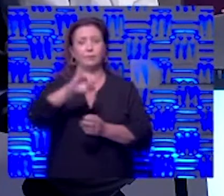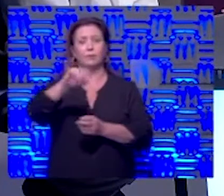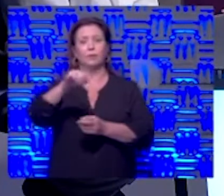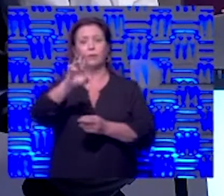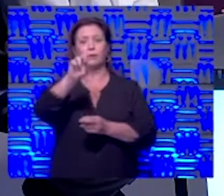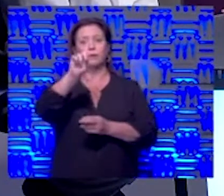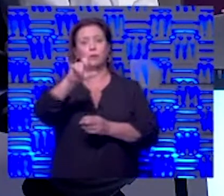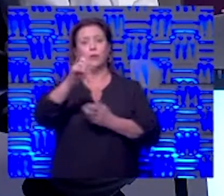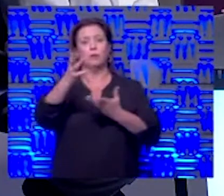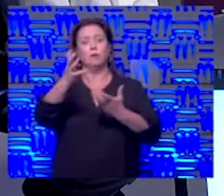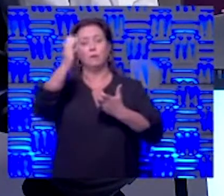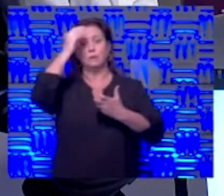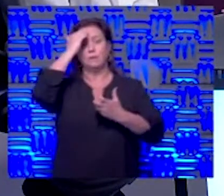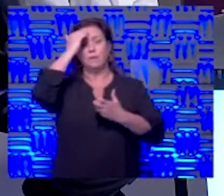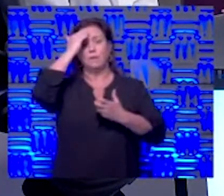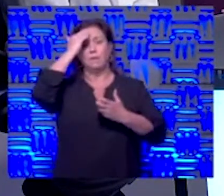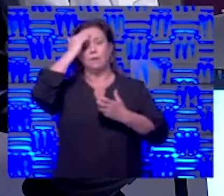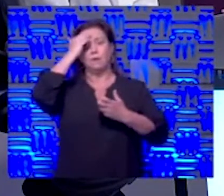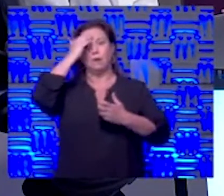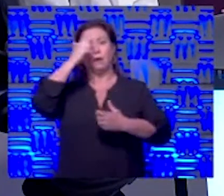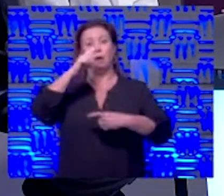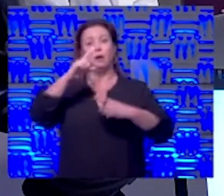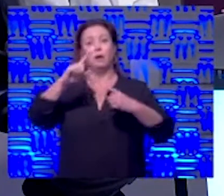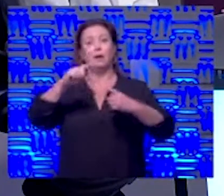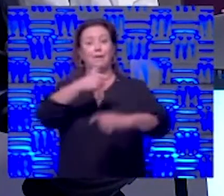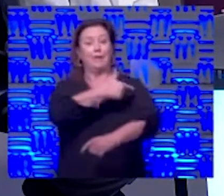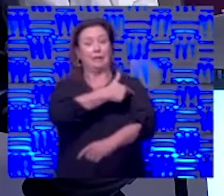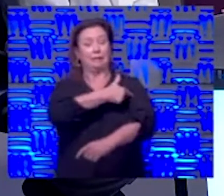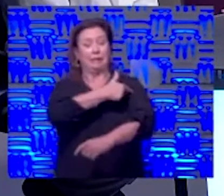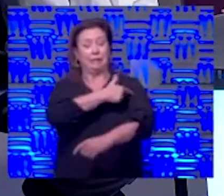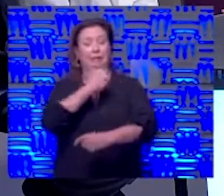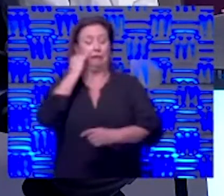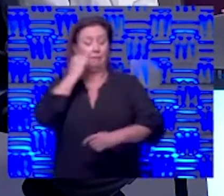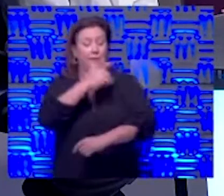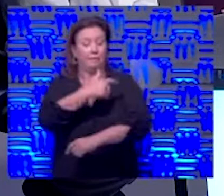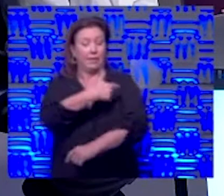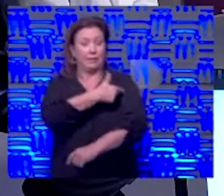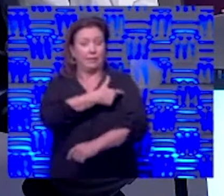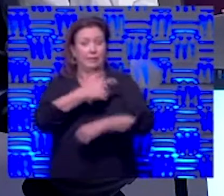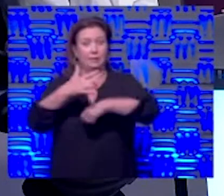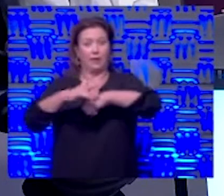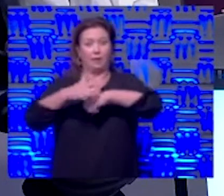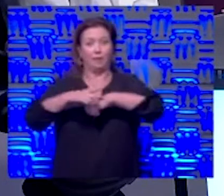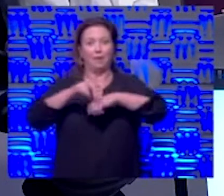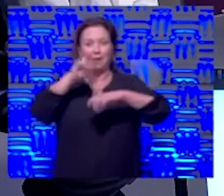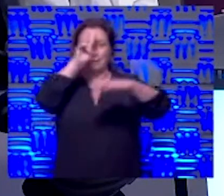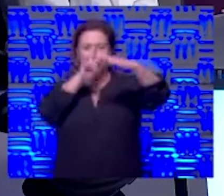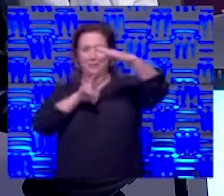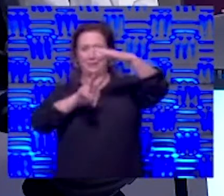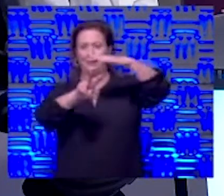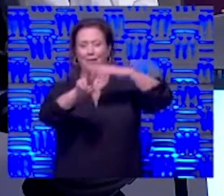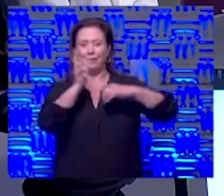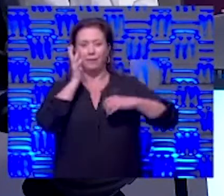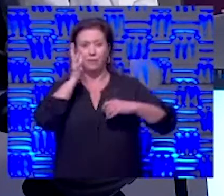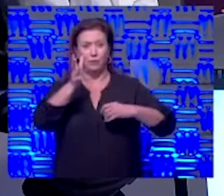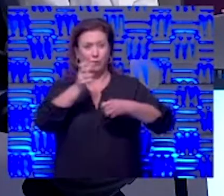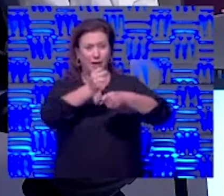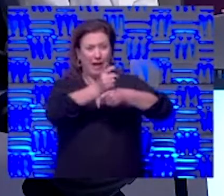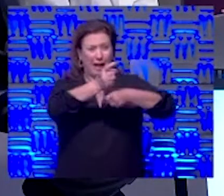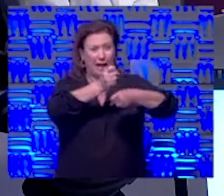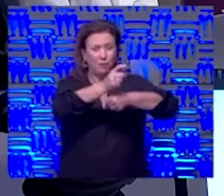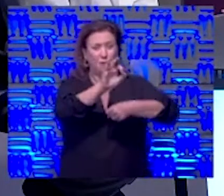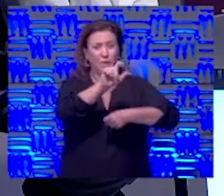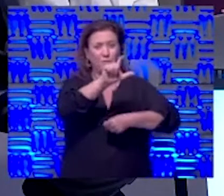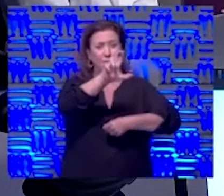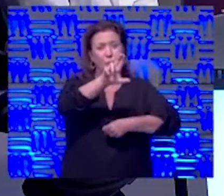wants to know when a vaccine is available. Okay. Look into your crystal ball here. Is it going to be like an annual flu